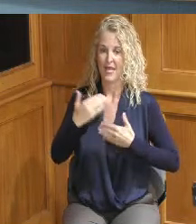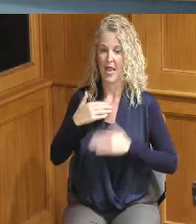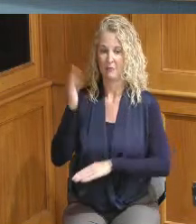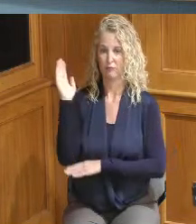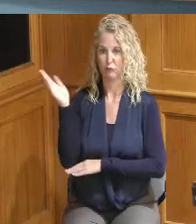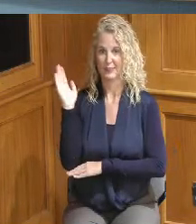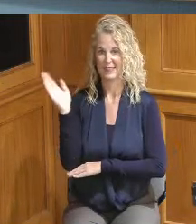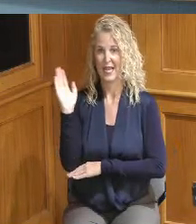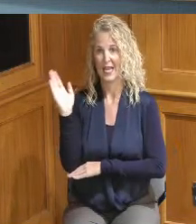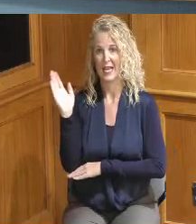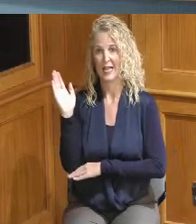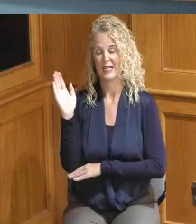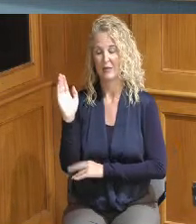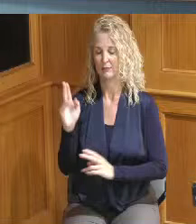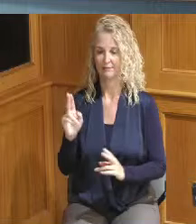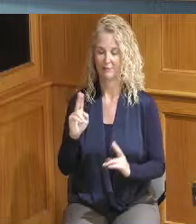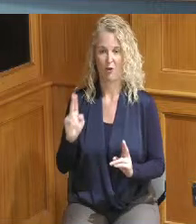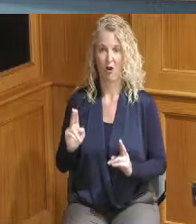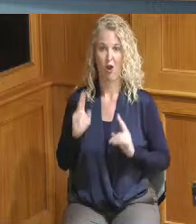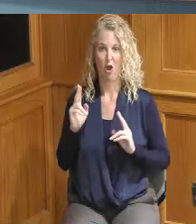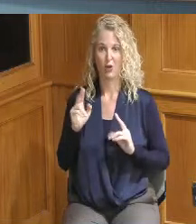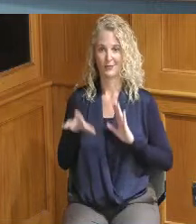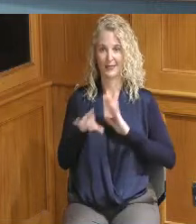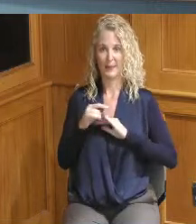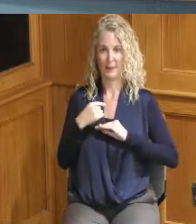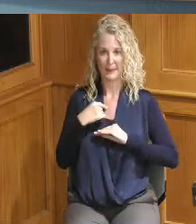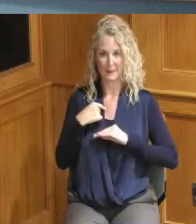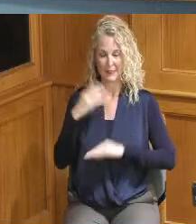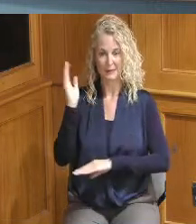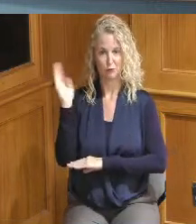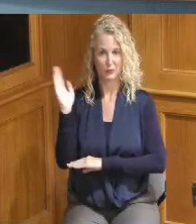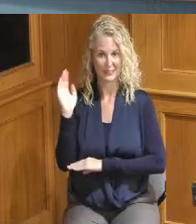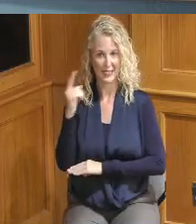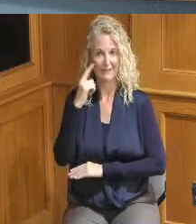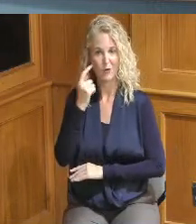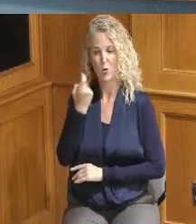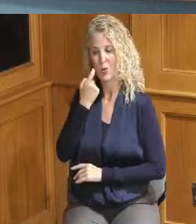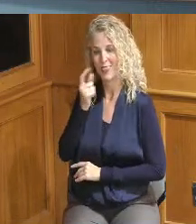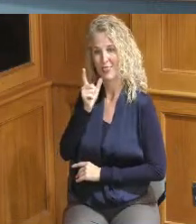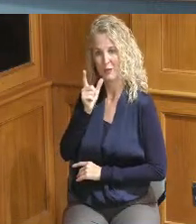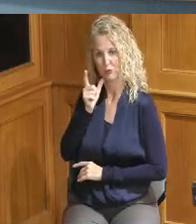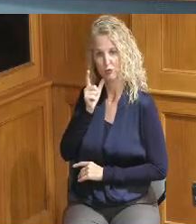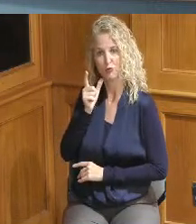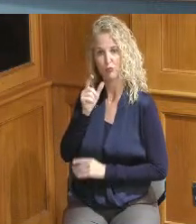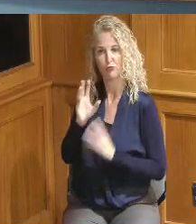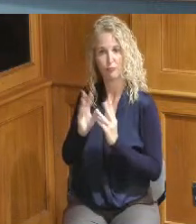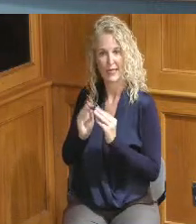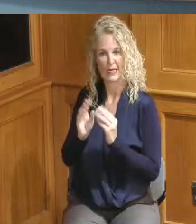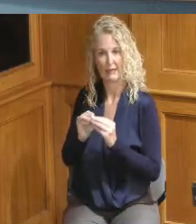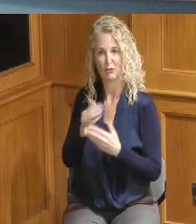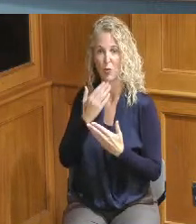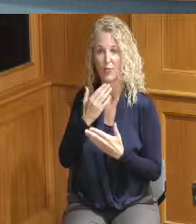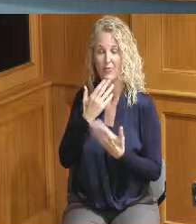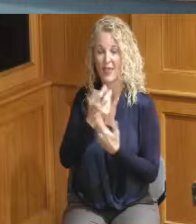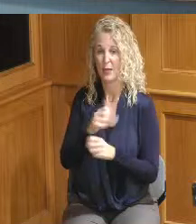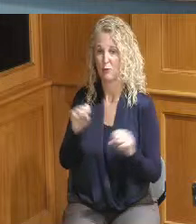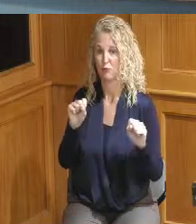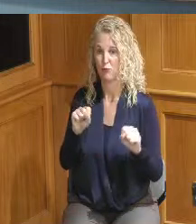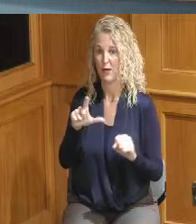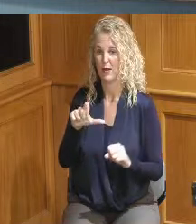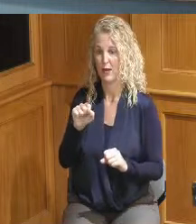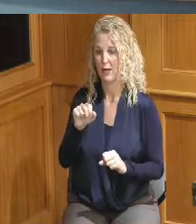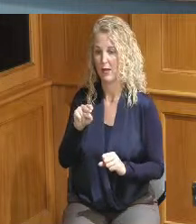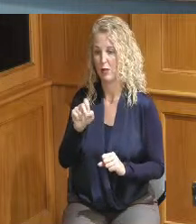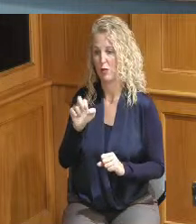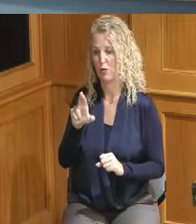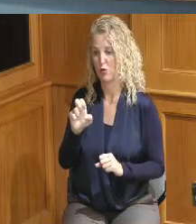speaker and honored to be the keynote speaker at that luncheon on last Friday. I want to thank President Lenore